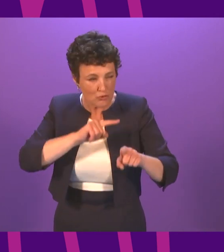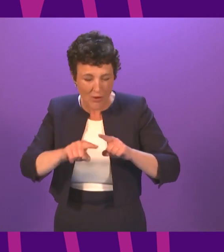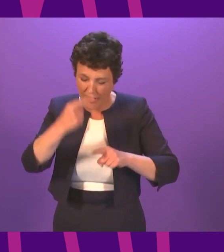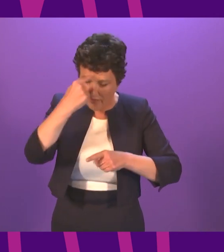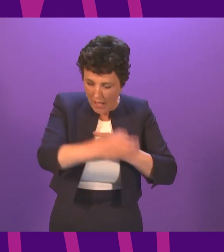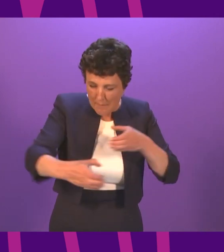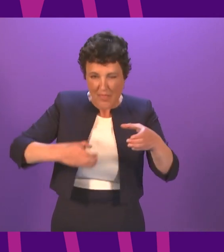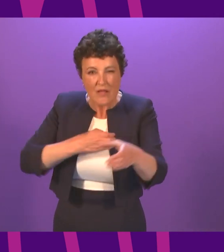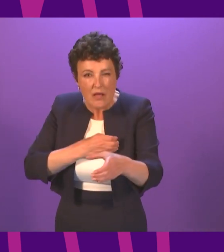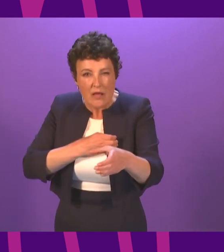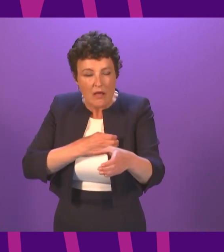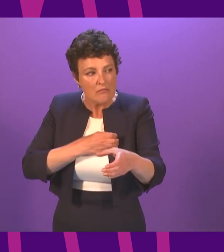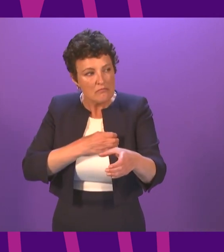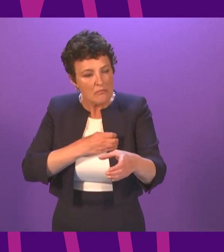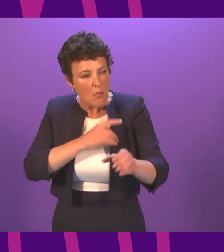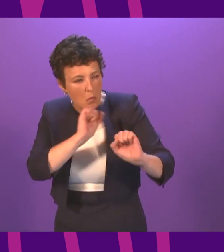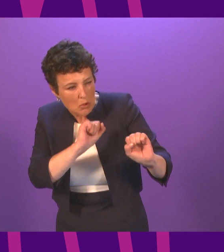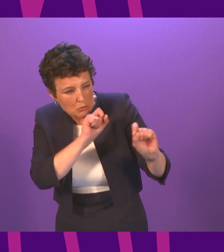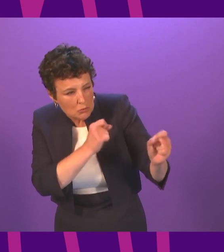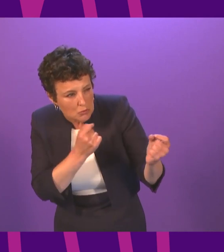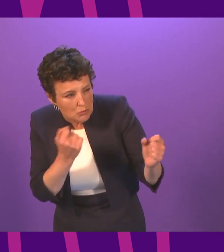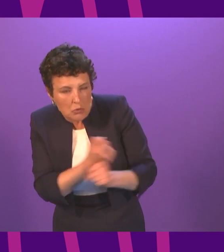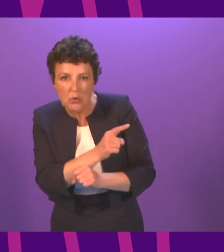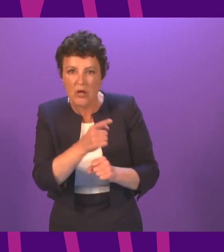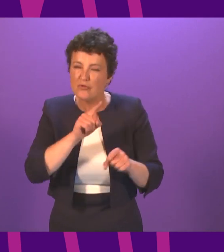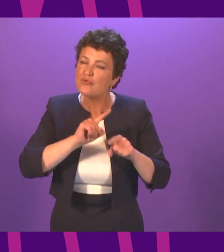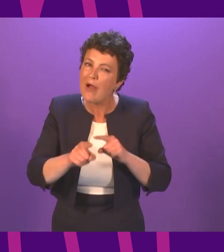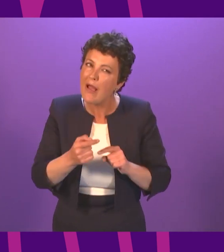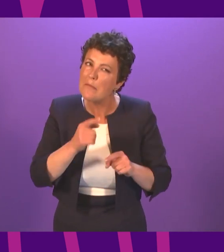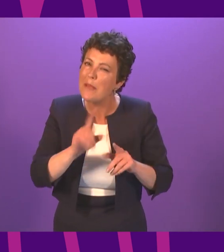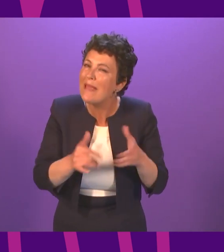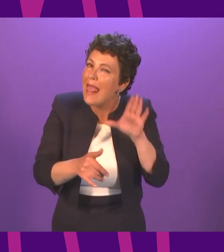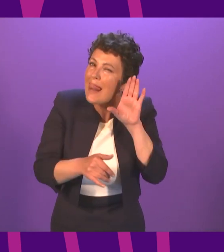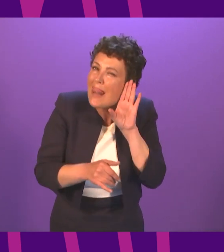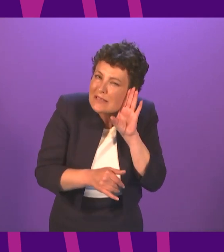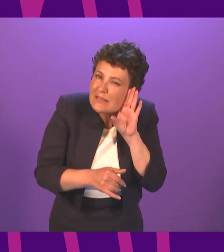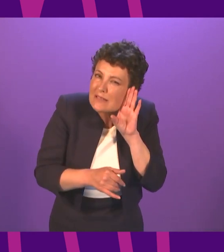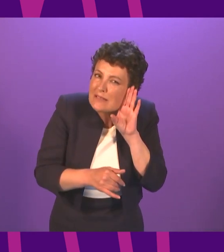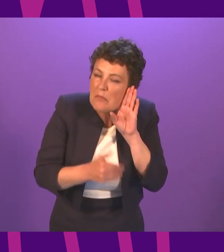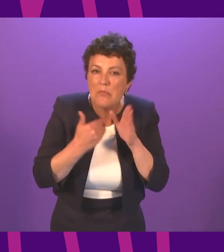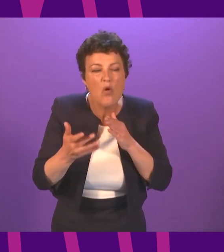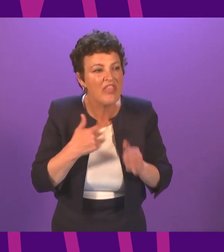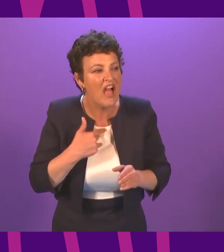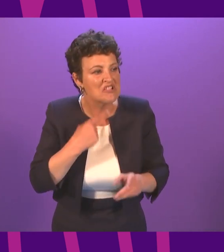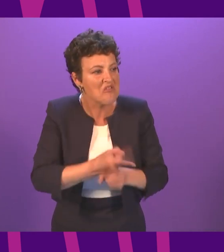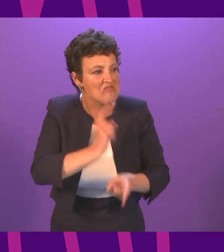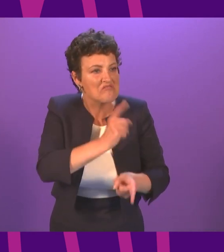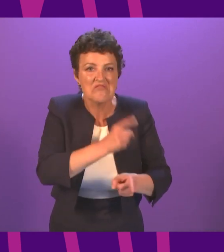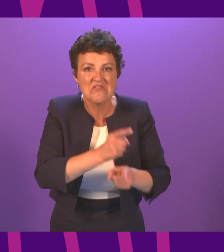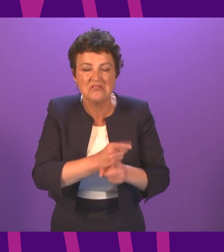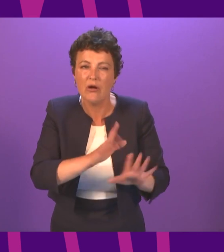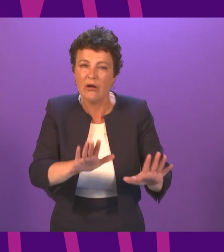empathy, and if we show a willingness sometimes to listen more than to talk and respect the power of